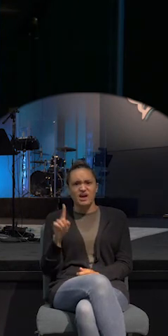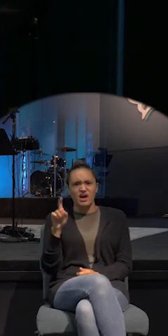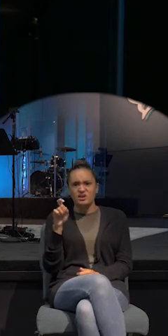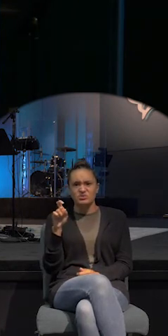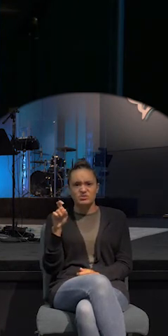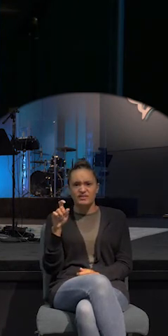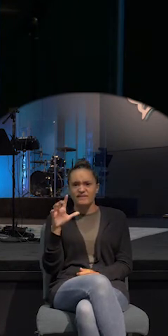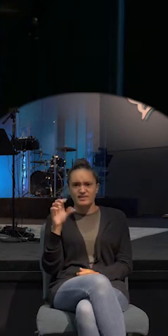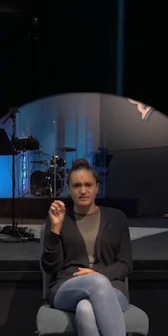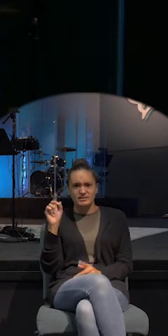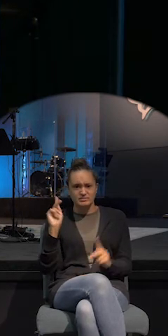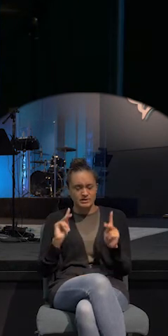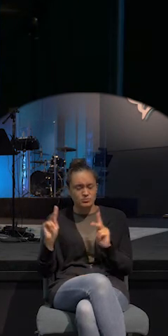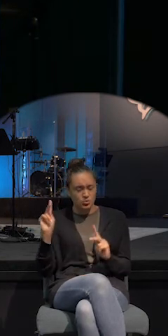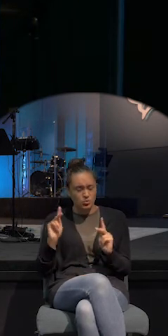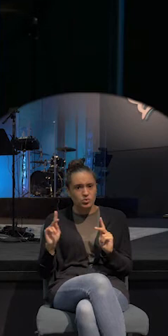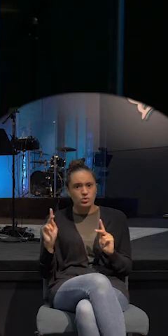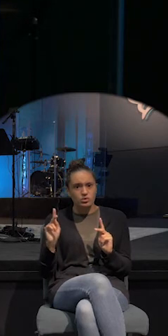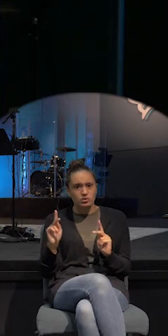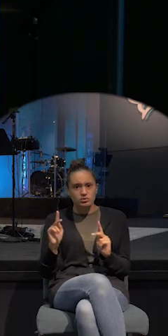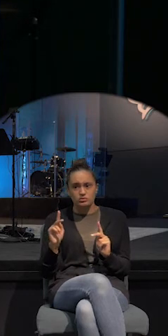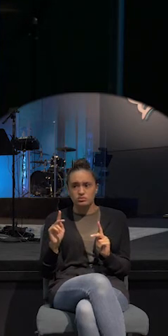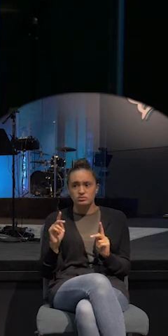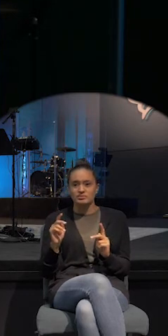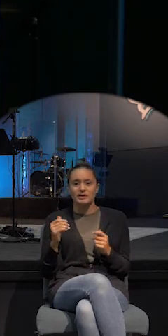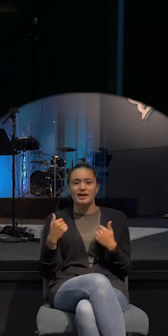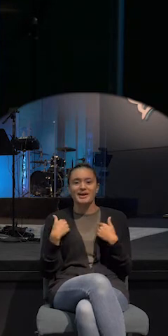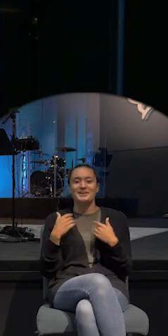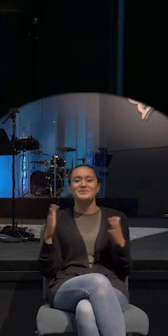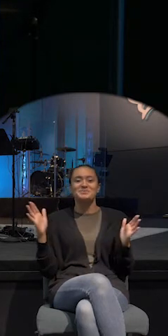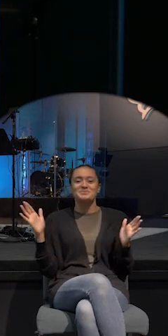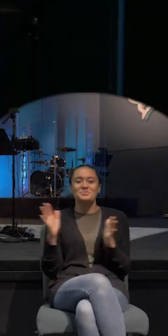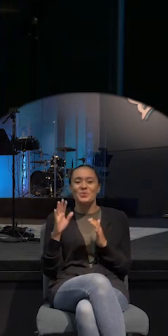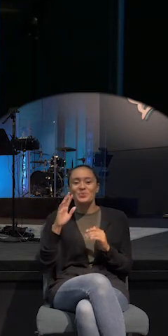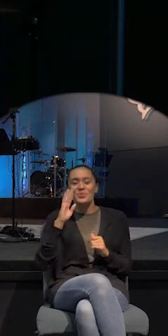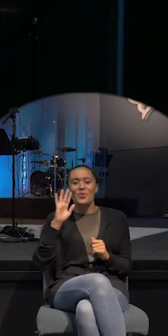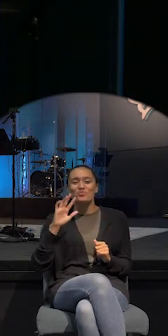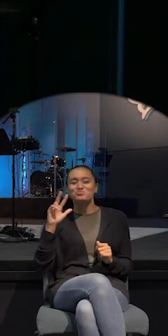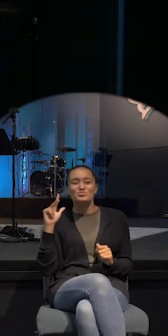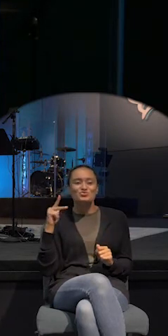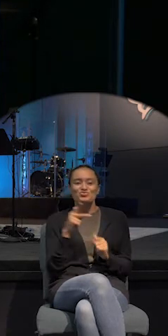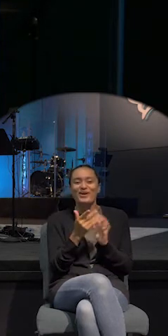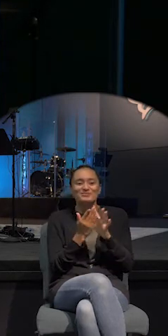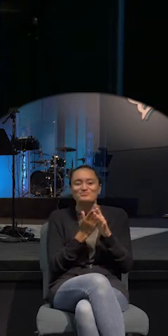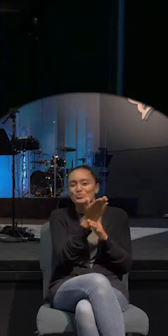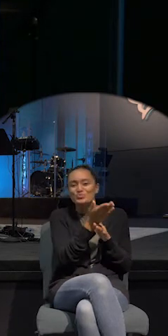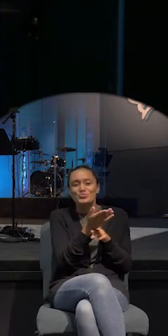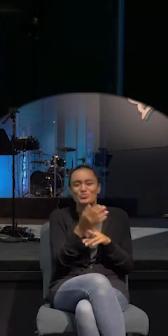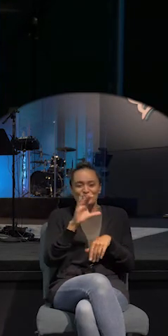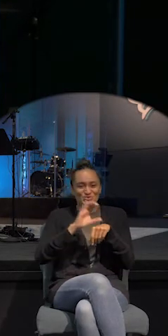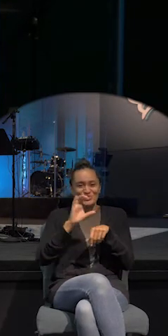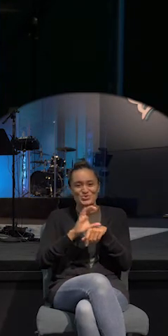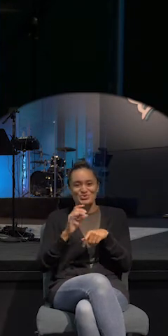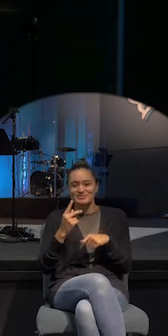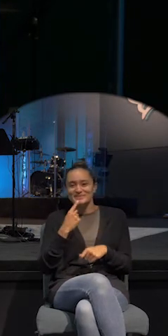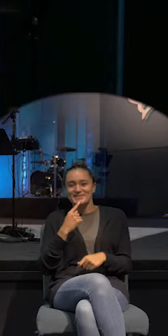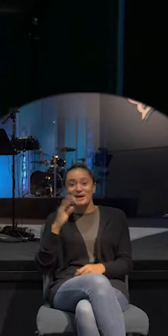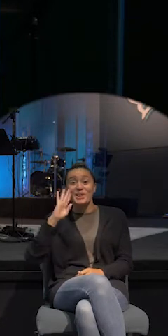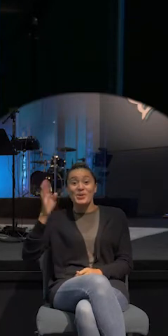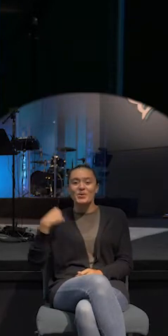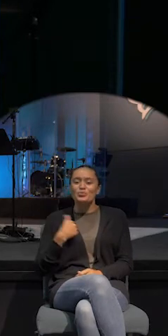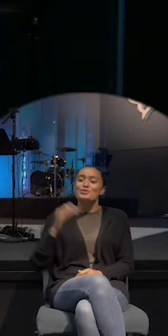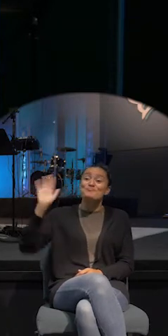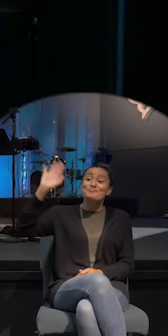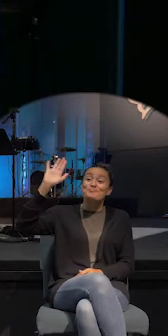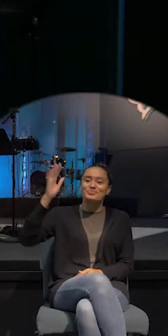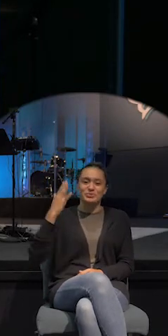or so people did a little parade through through the church. And we were waving at